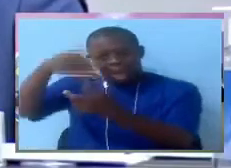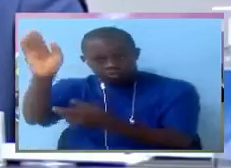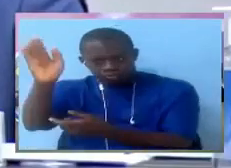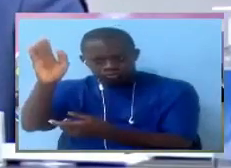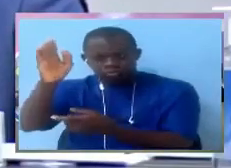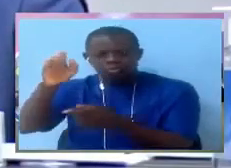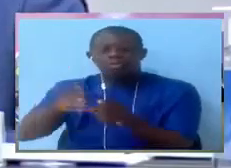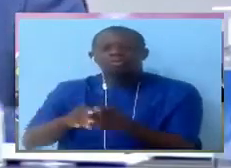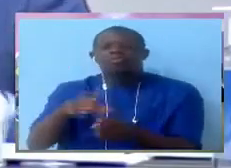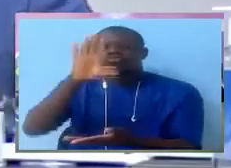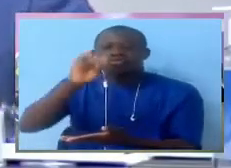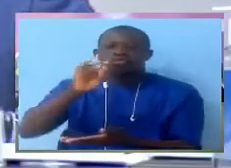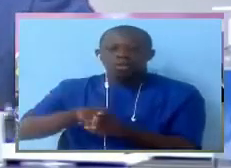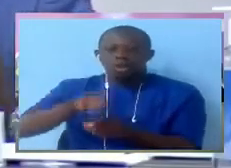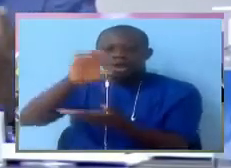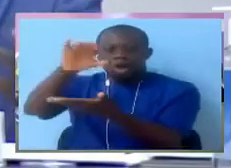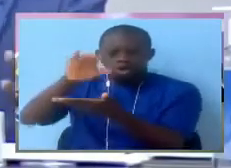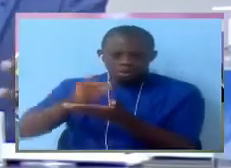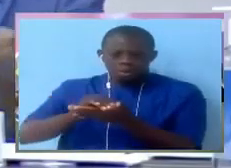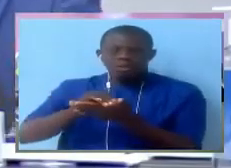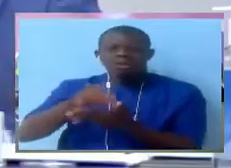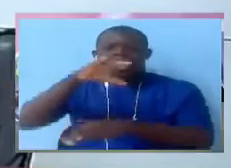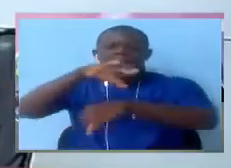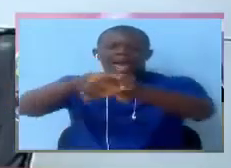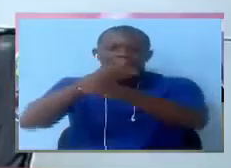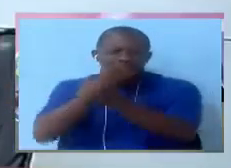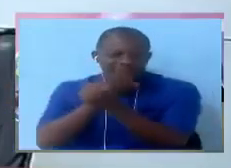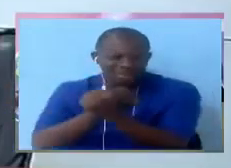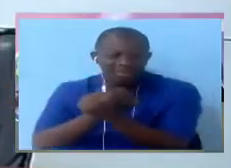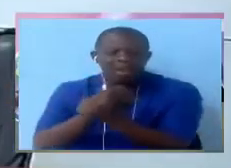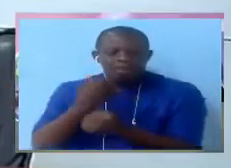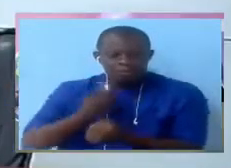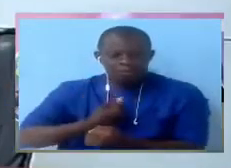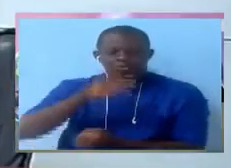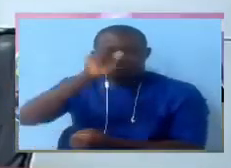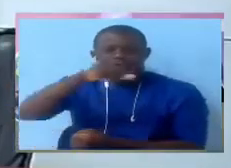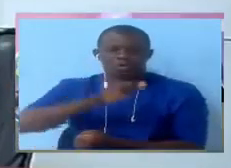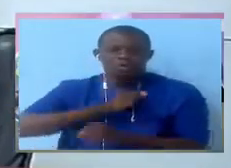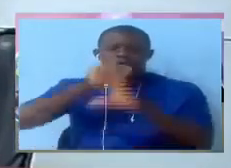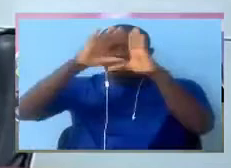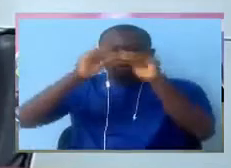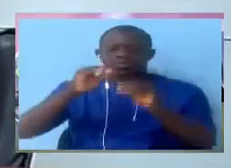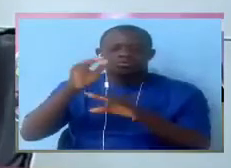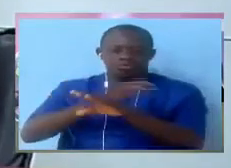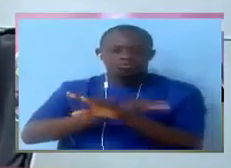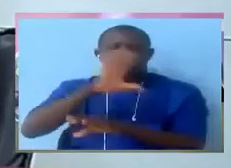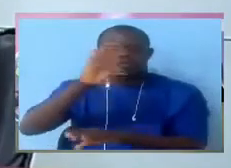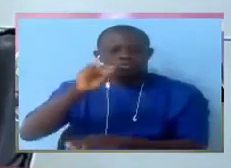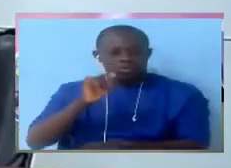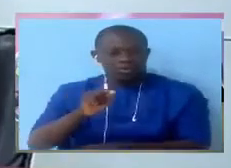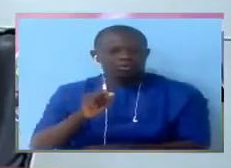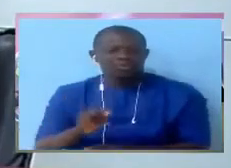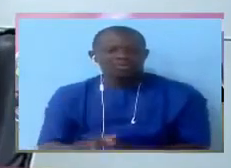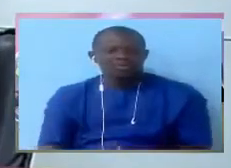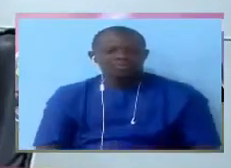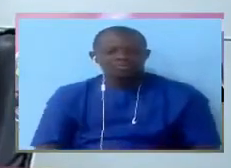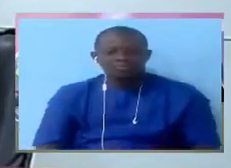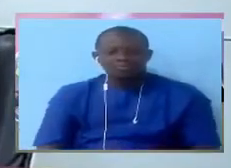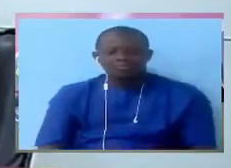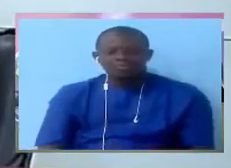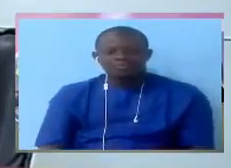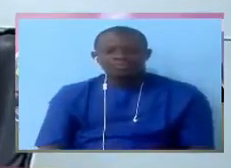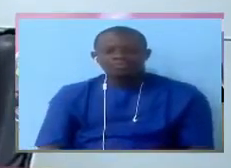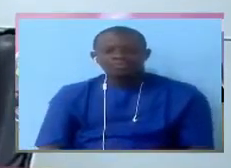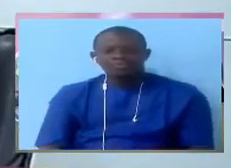to called carry out the arrest yeen seen bunte bobu yeen yenay genn ak dem jappi nit ñi indi